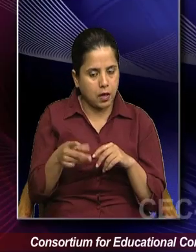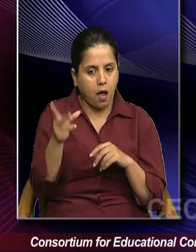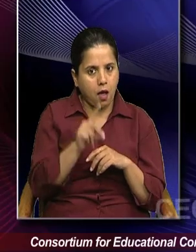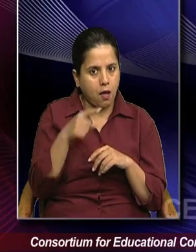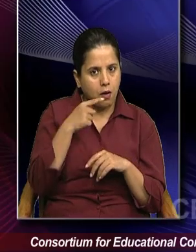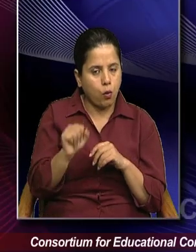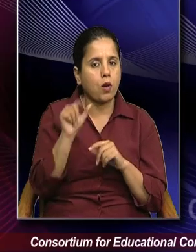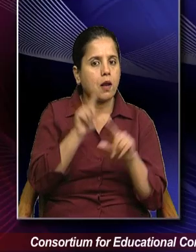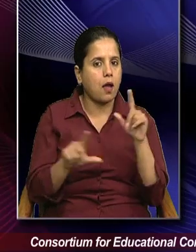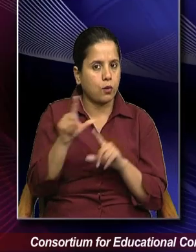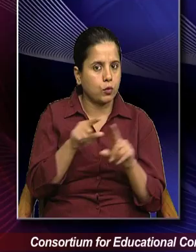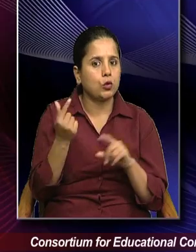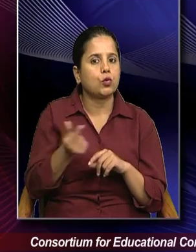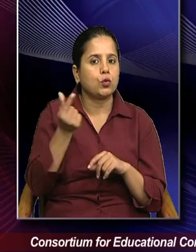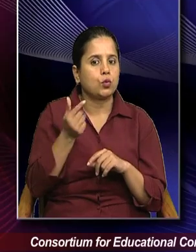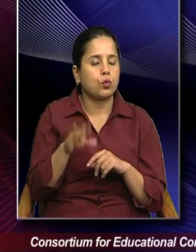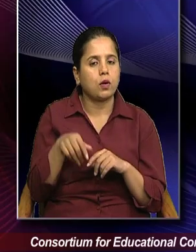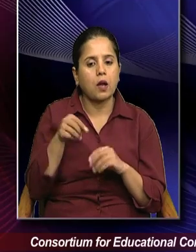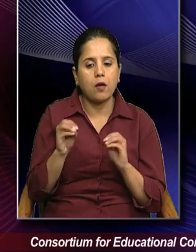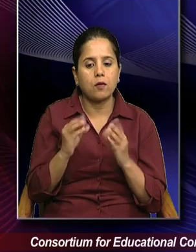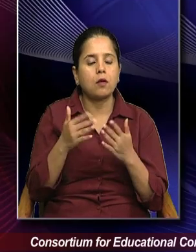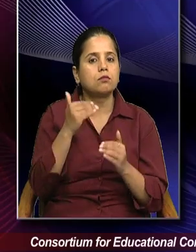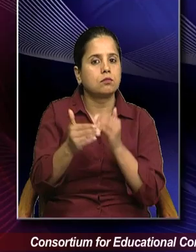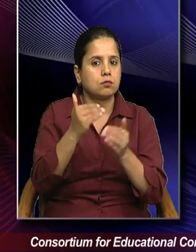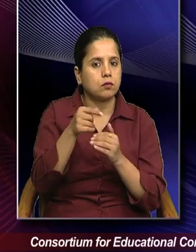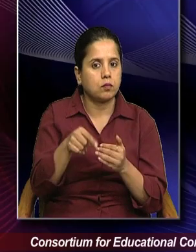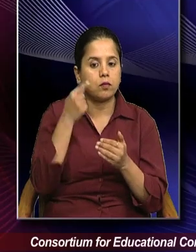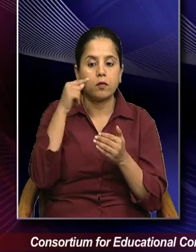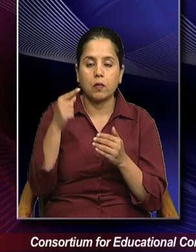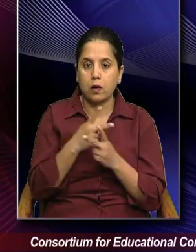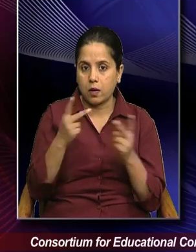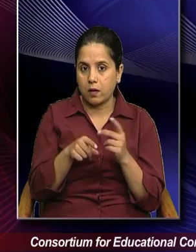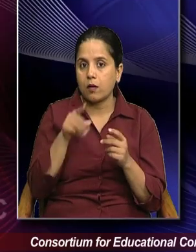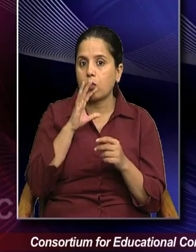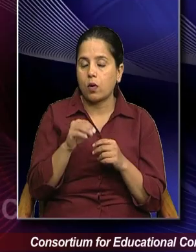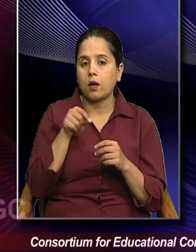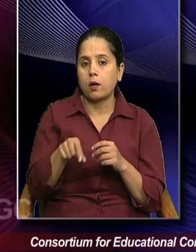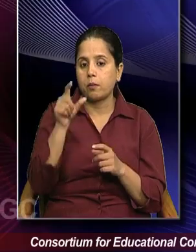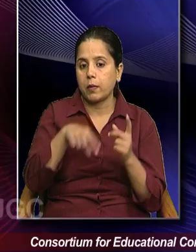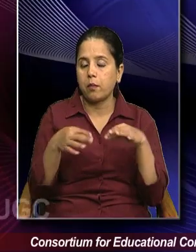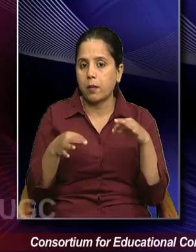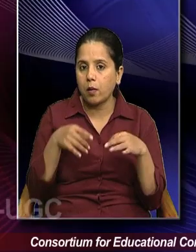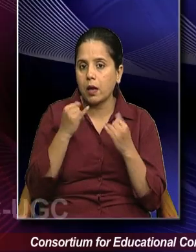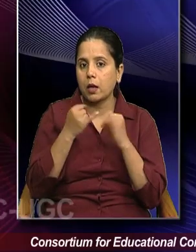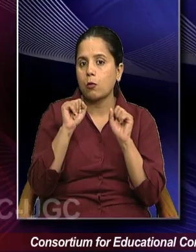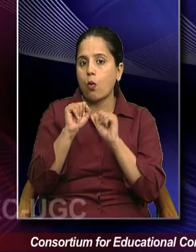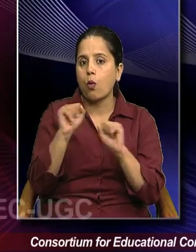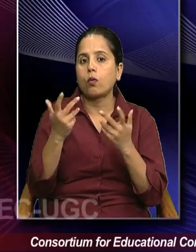their language, use them as a starting point and verify the claims with the original paper and independent